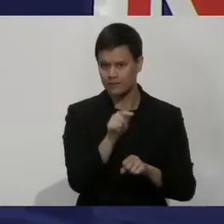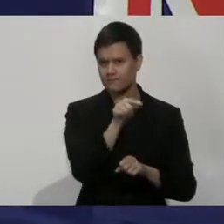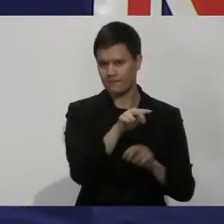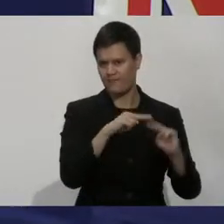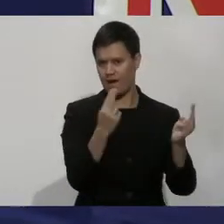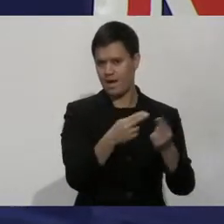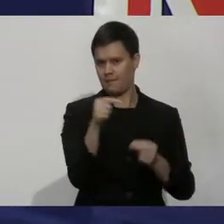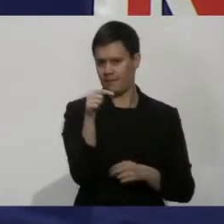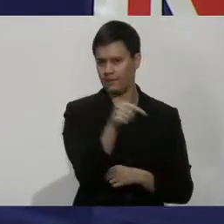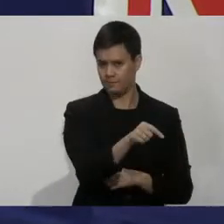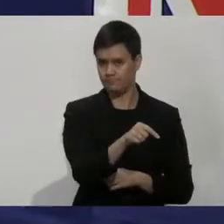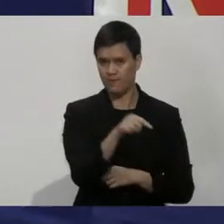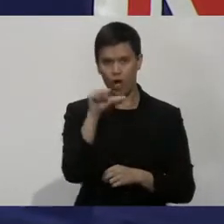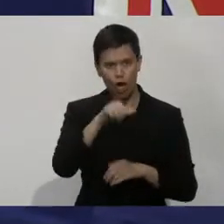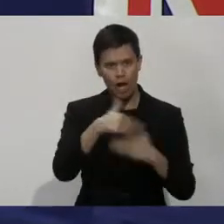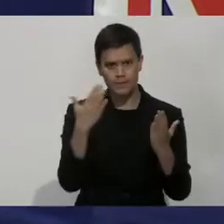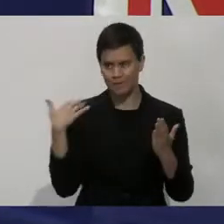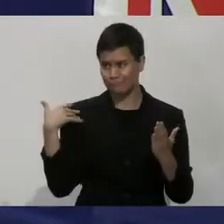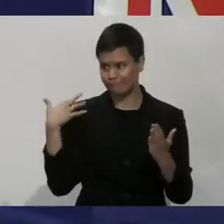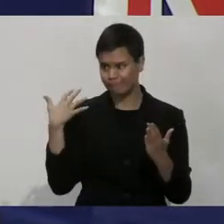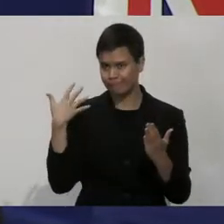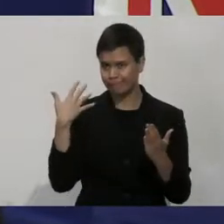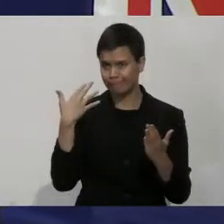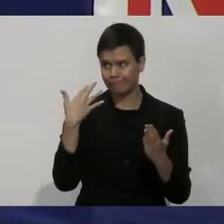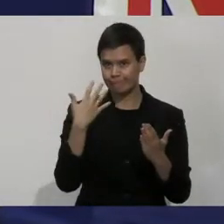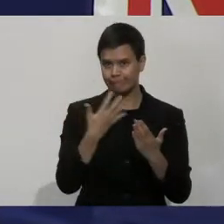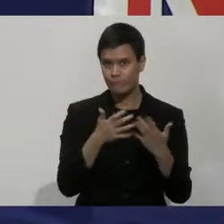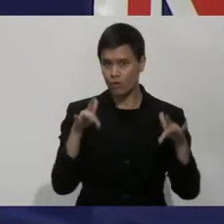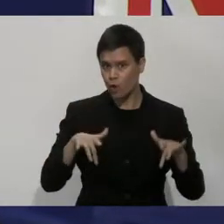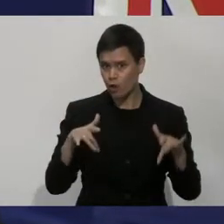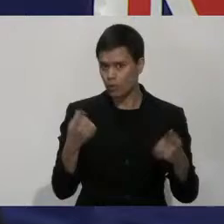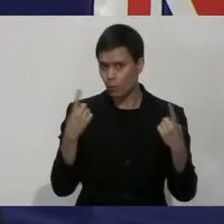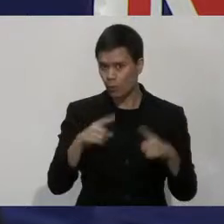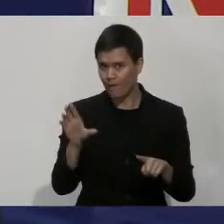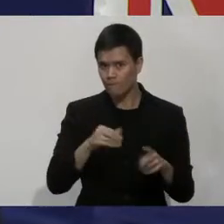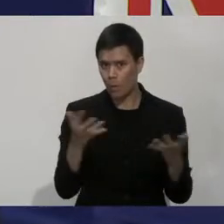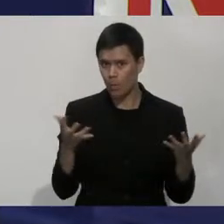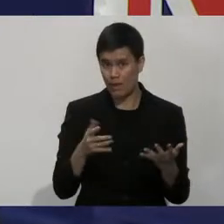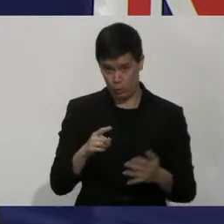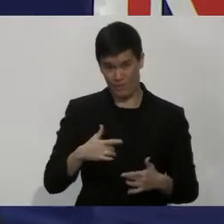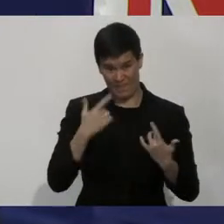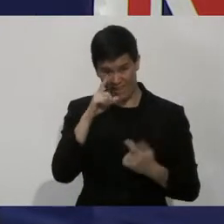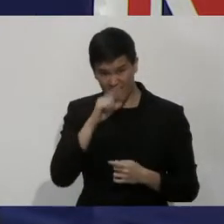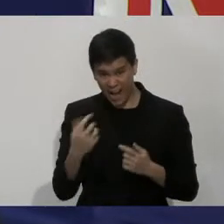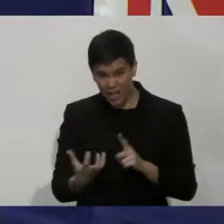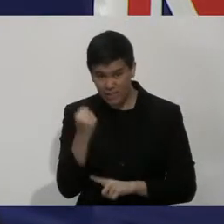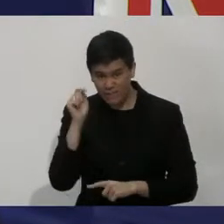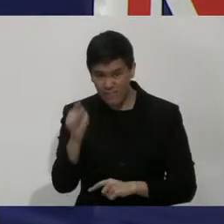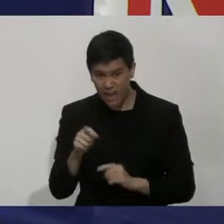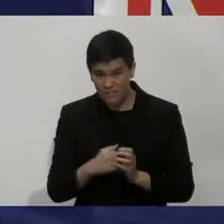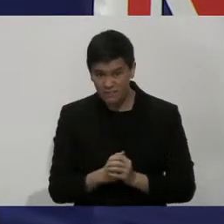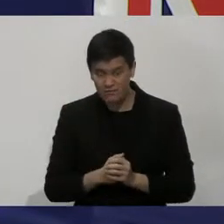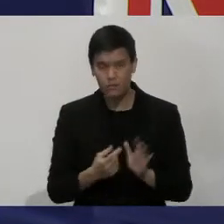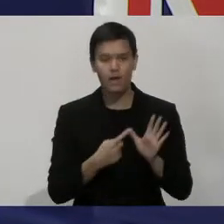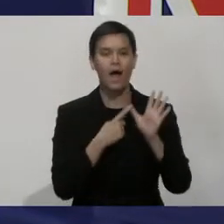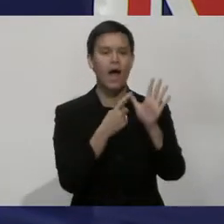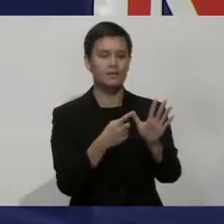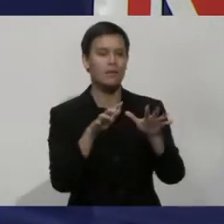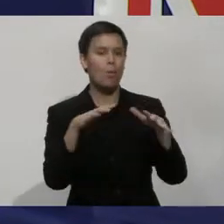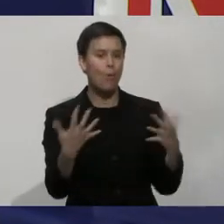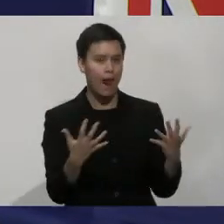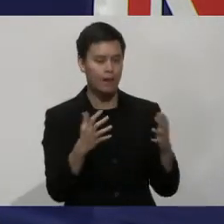So one of the things that is still being done is that ESR is continuing to test as many of